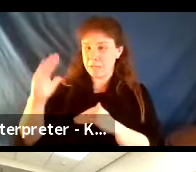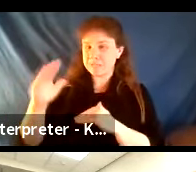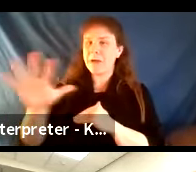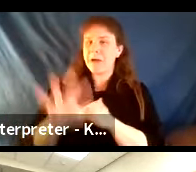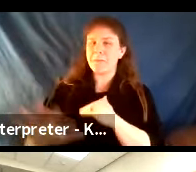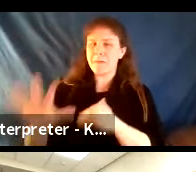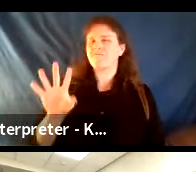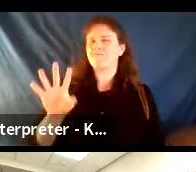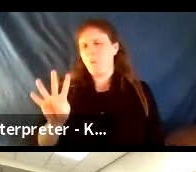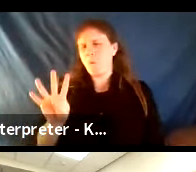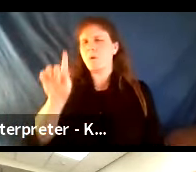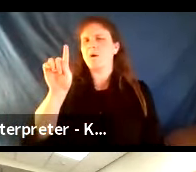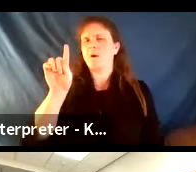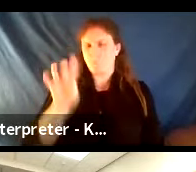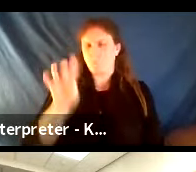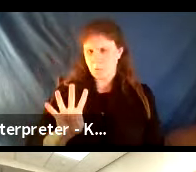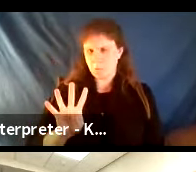million Californians.